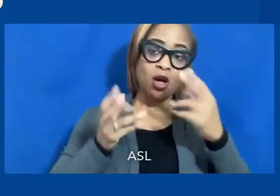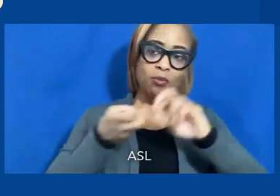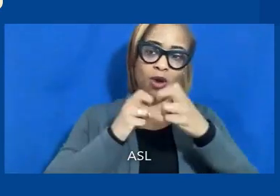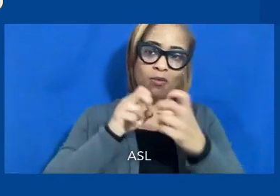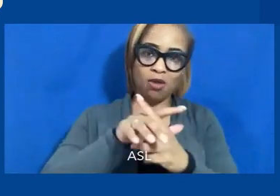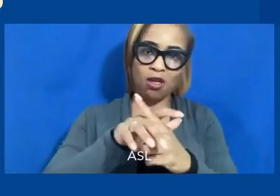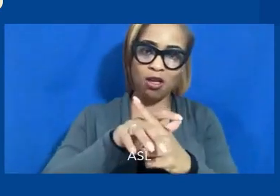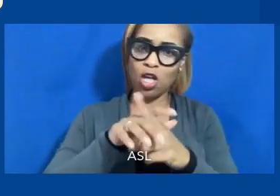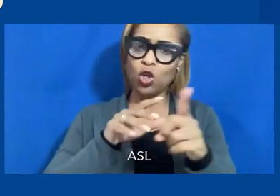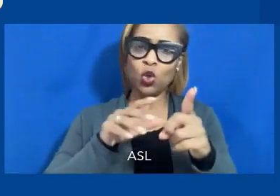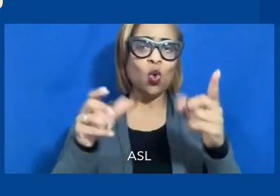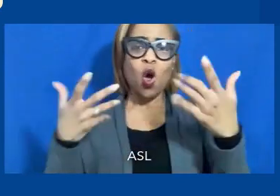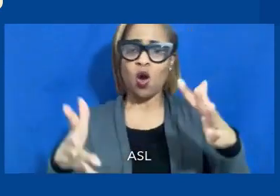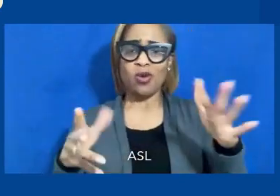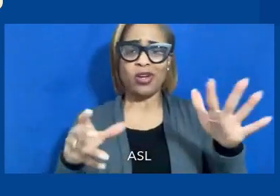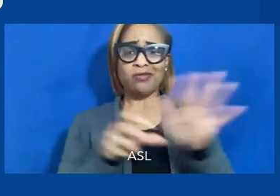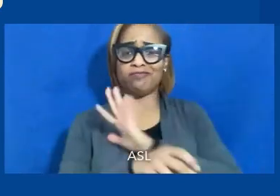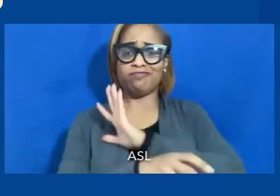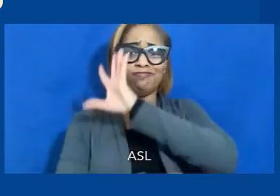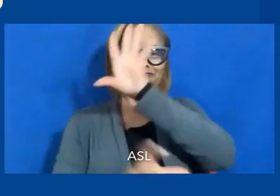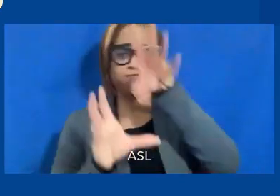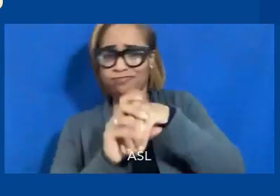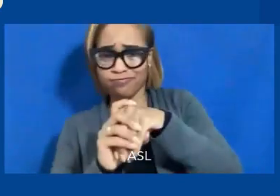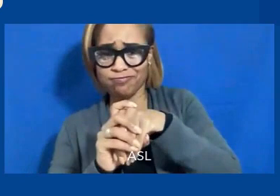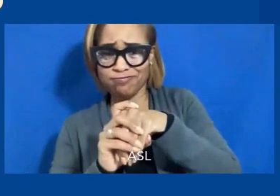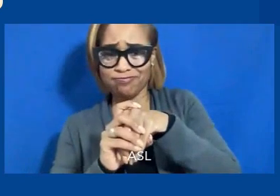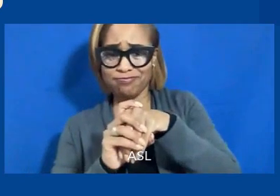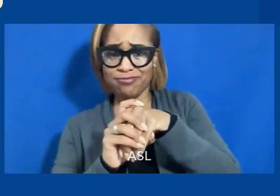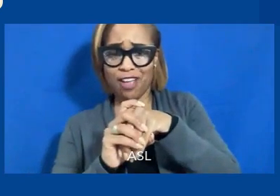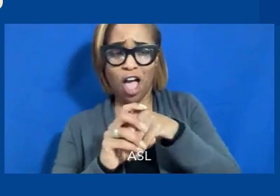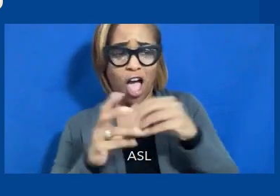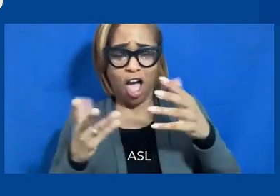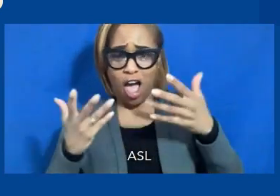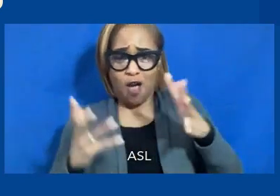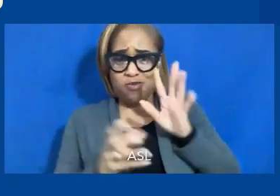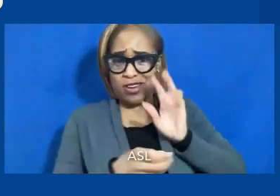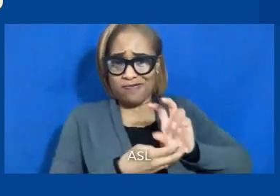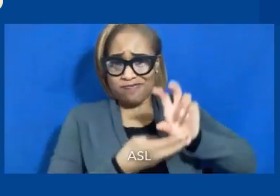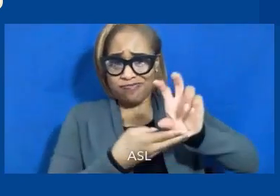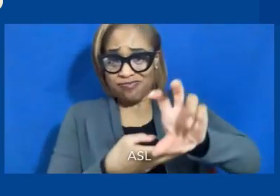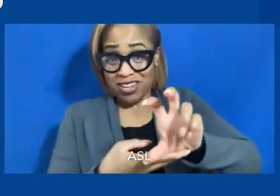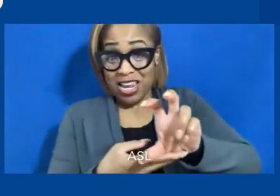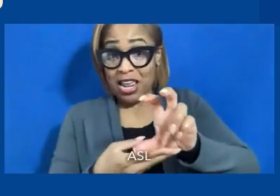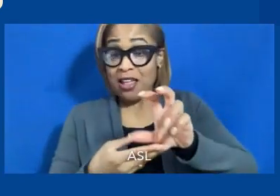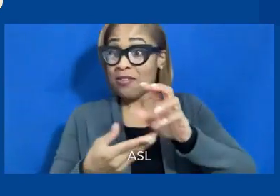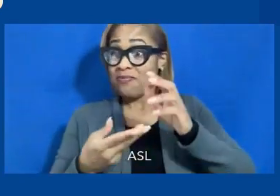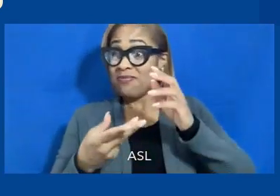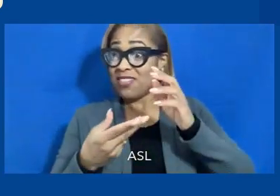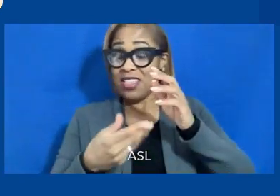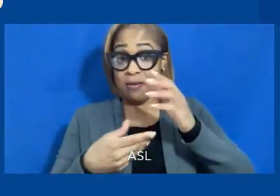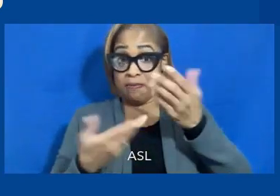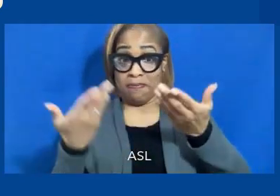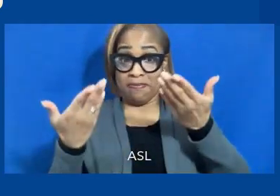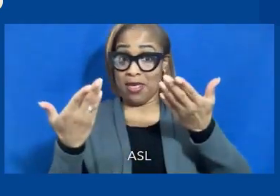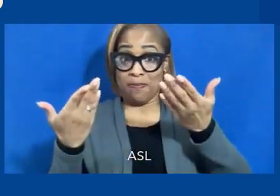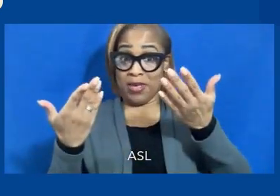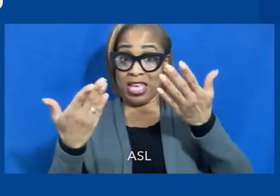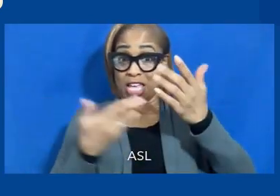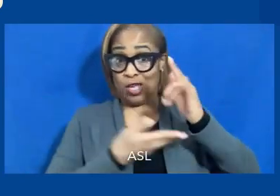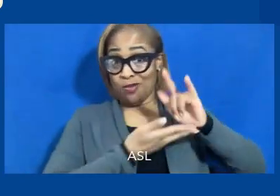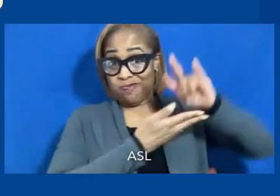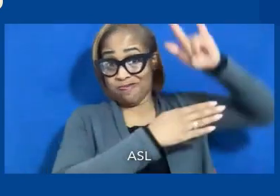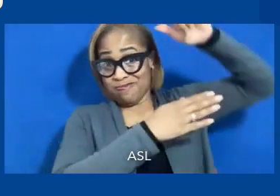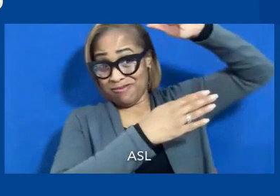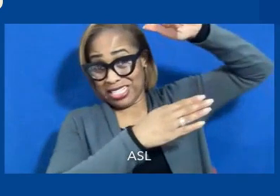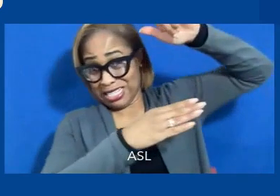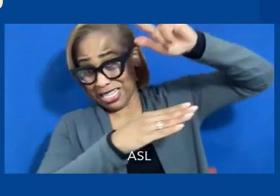completely on the plane already, and you're on potentially a broken plane, maybe crashing, and you